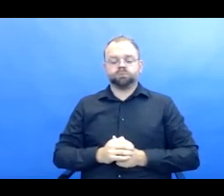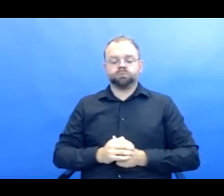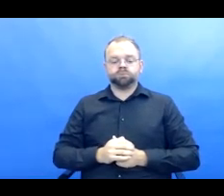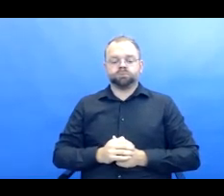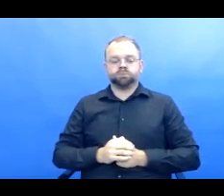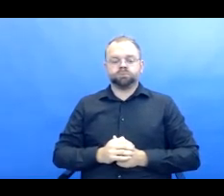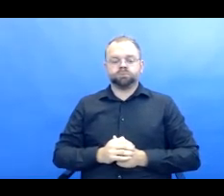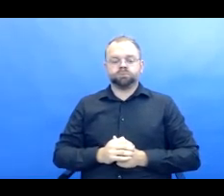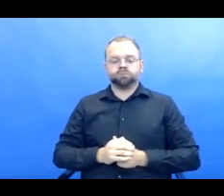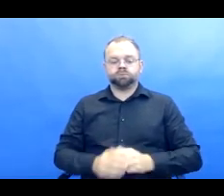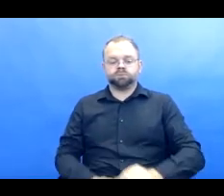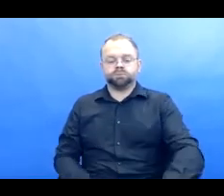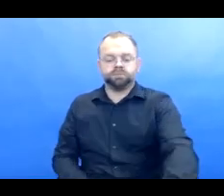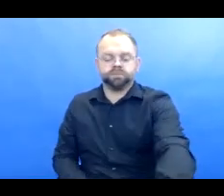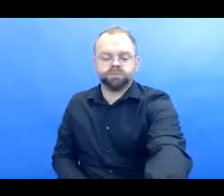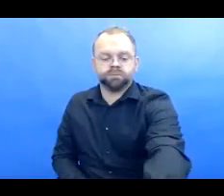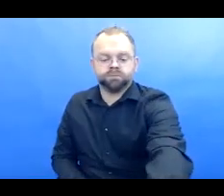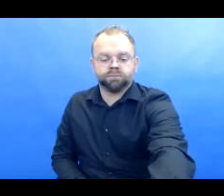hello. Yep, Meenakshi.